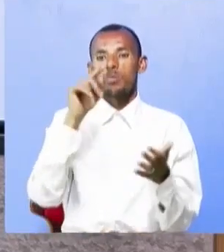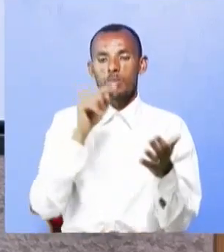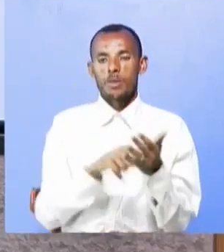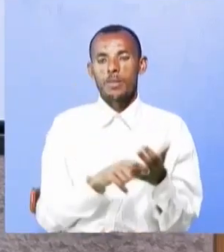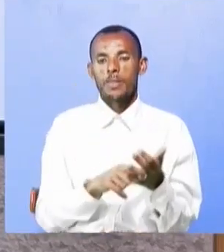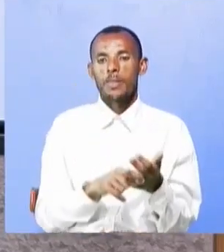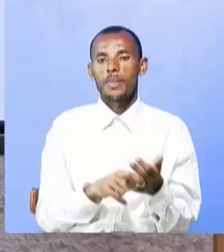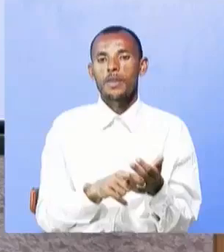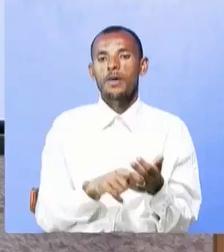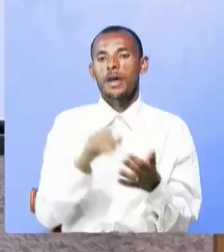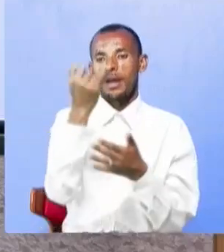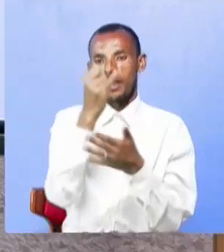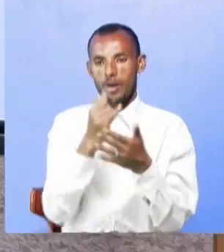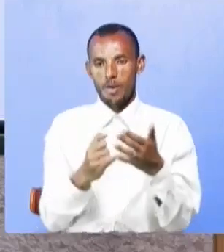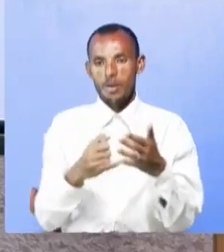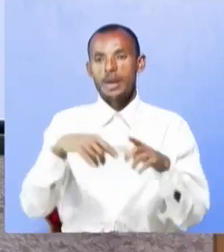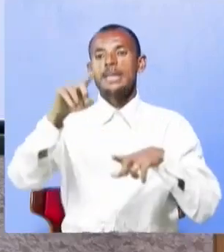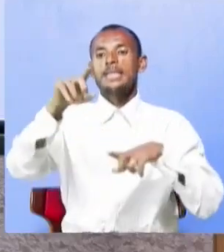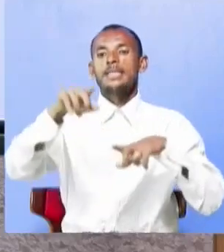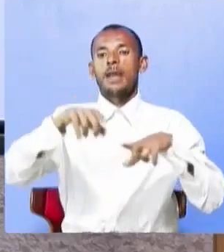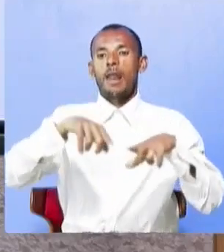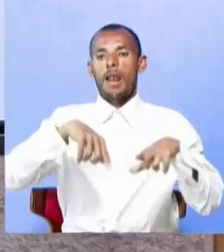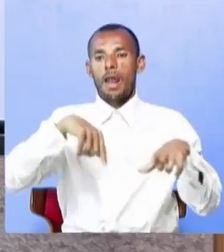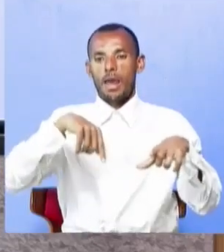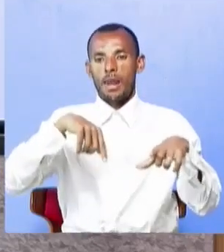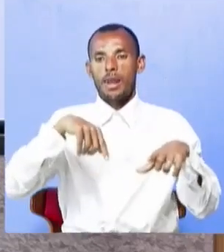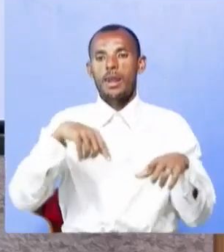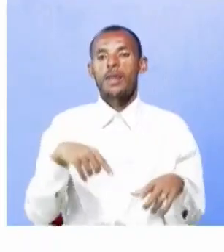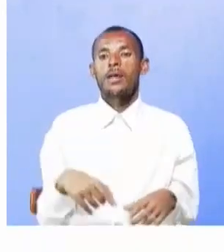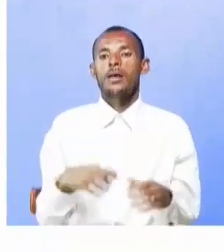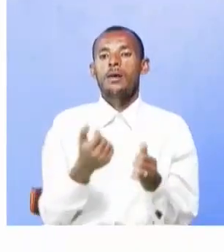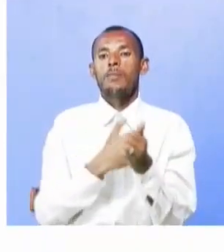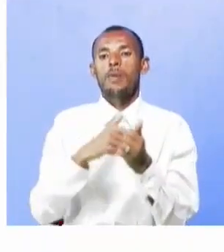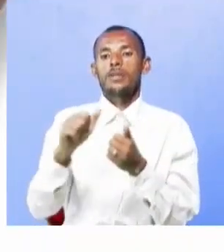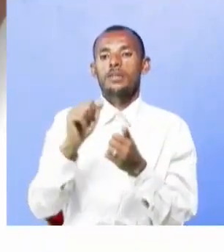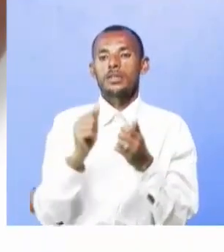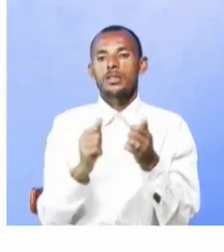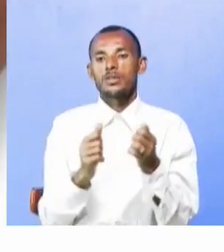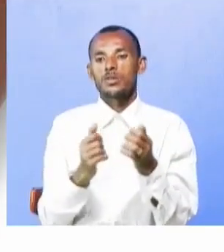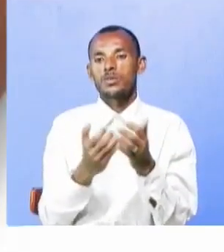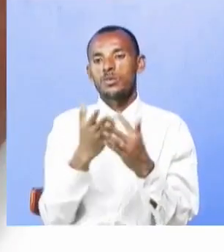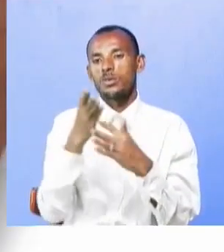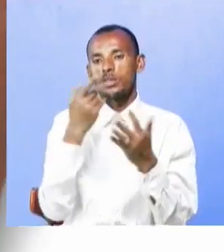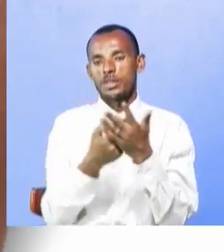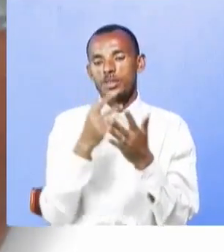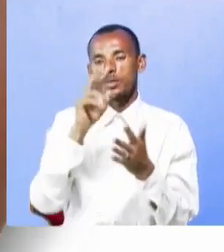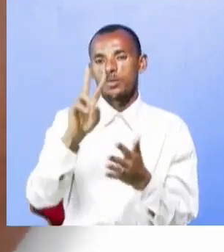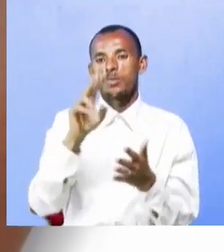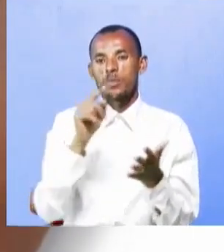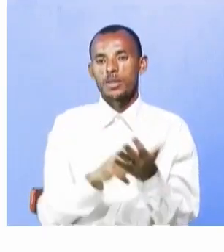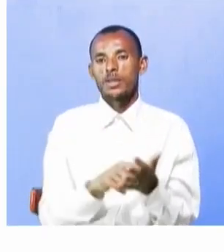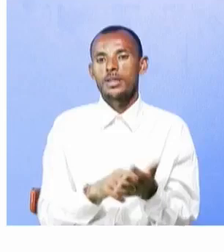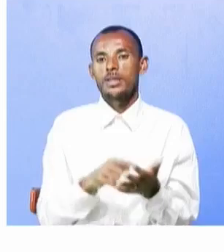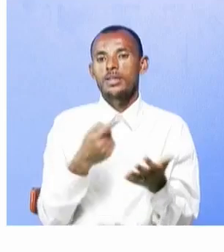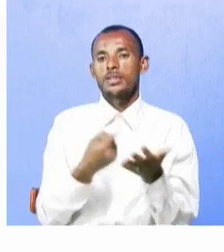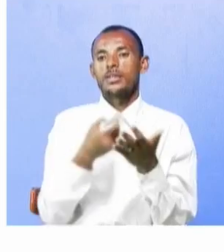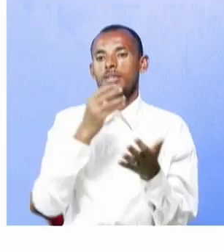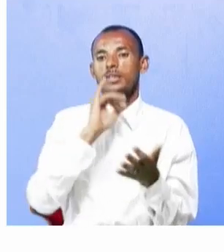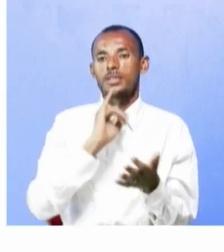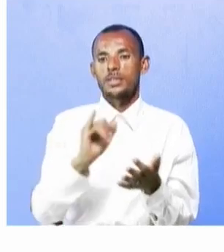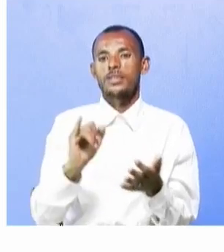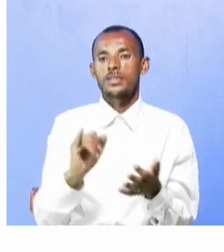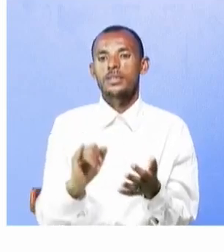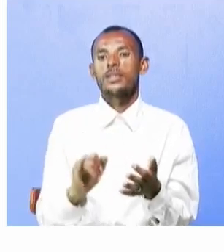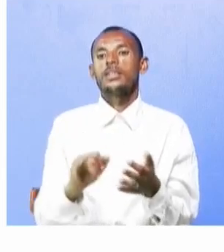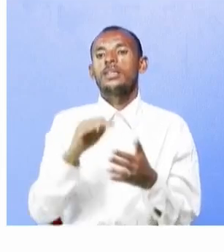can sketch a straight line. Okay, a straight line passing through these 2. So this is